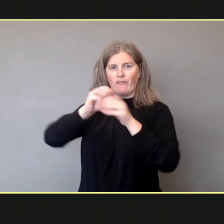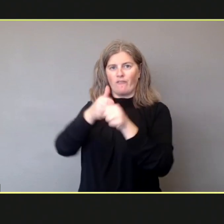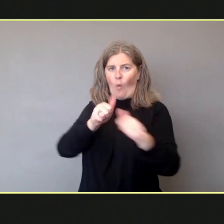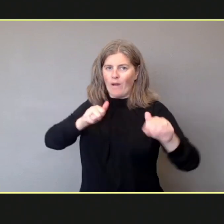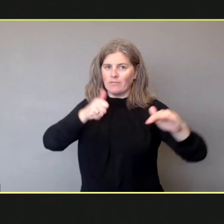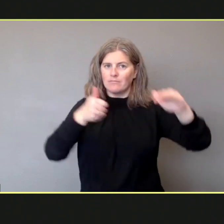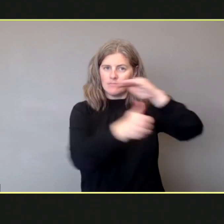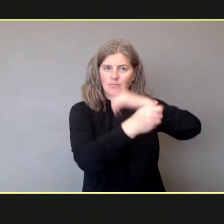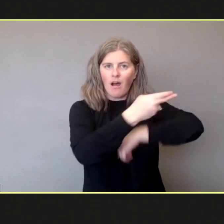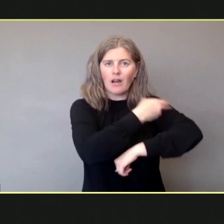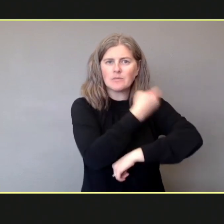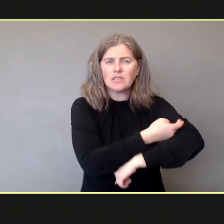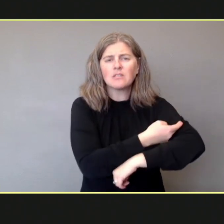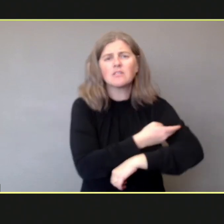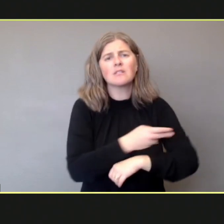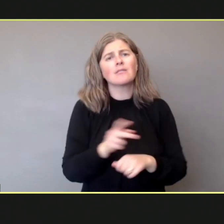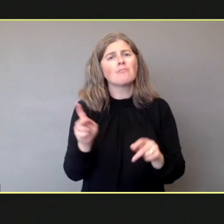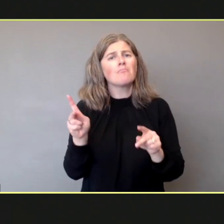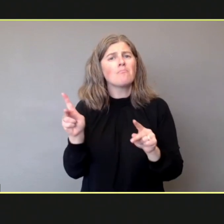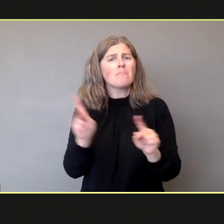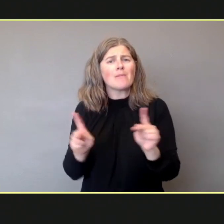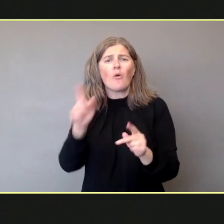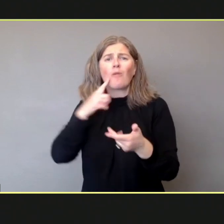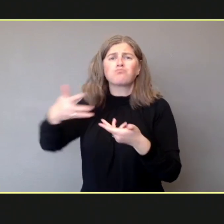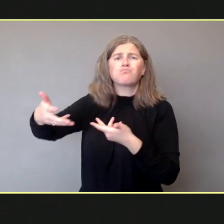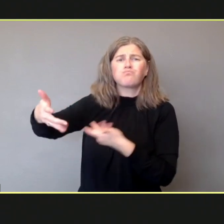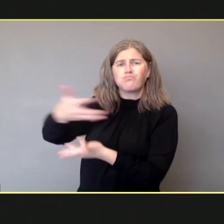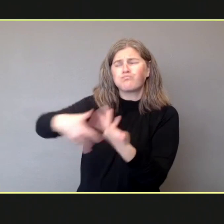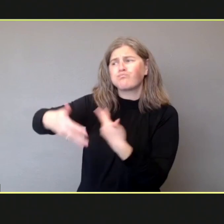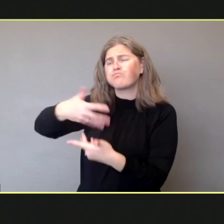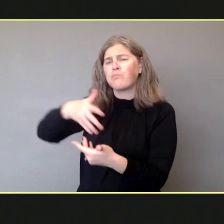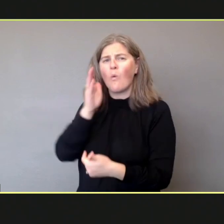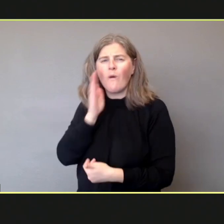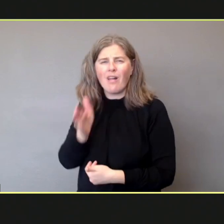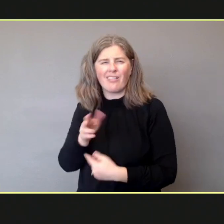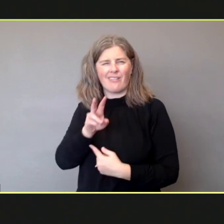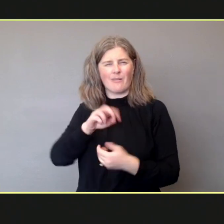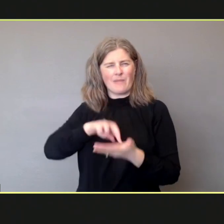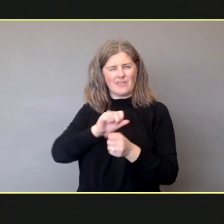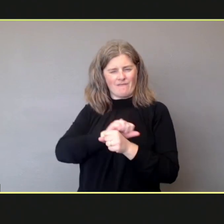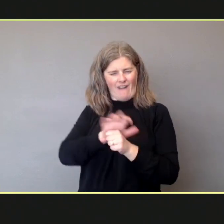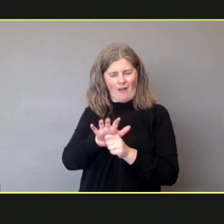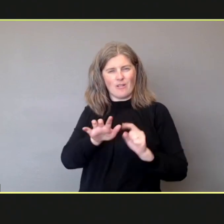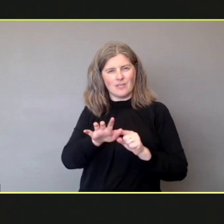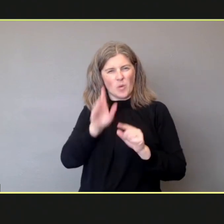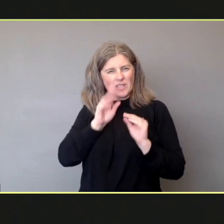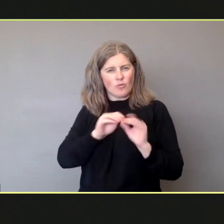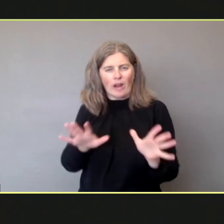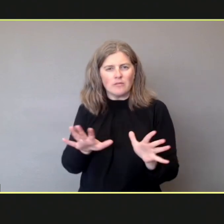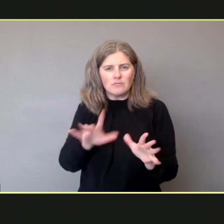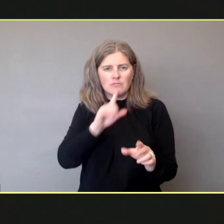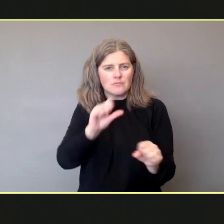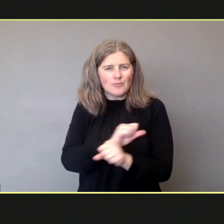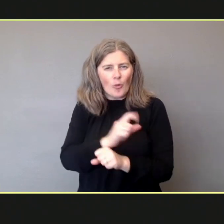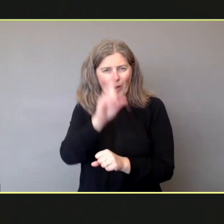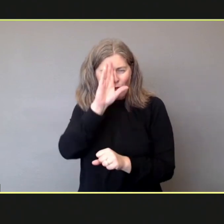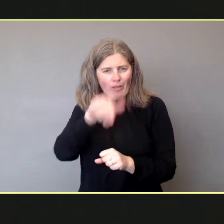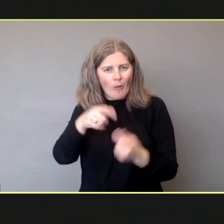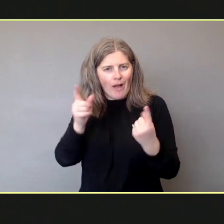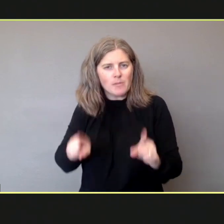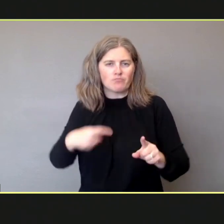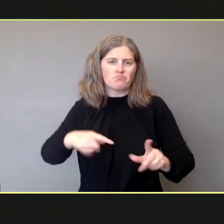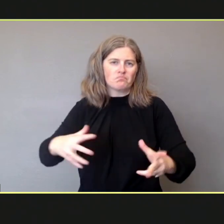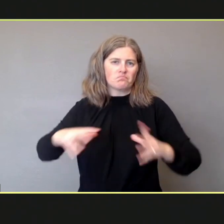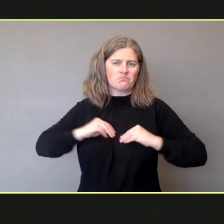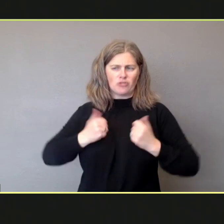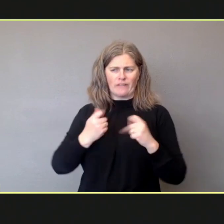people still are going to interact, going to spend time together, the virus is going to spread. That's just a given, and we accept that. Thank